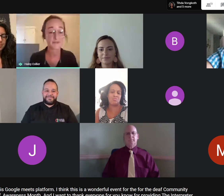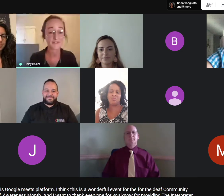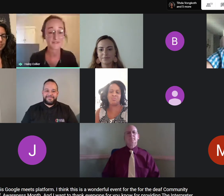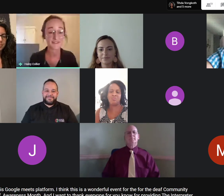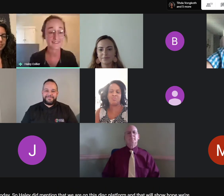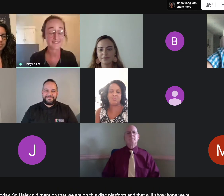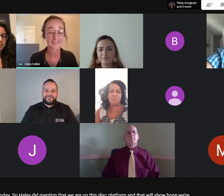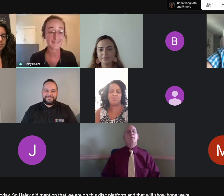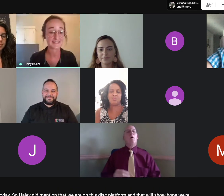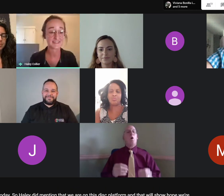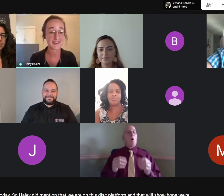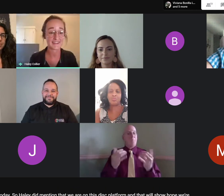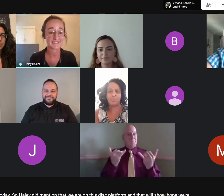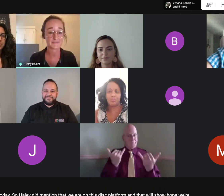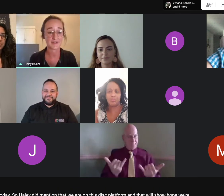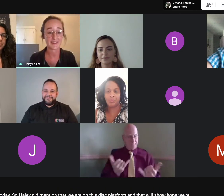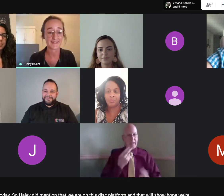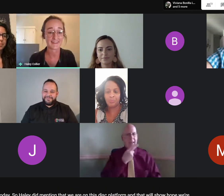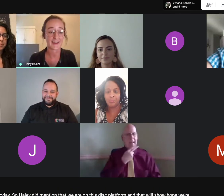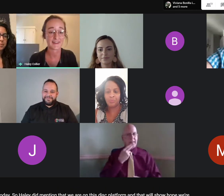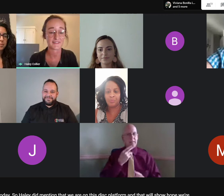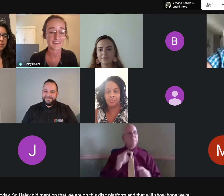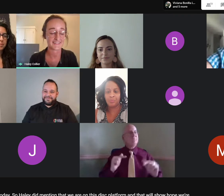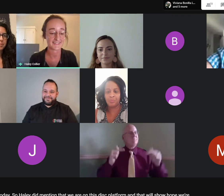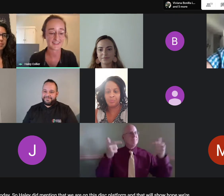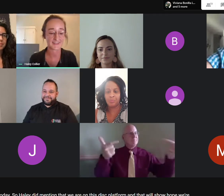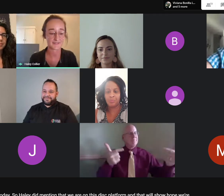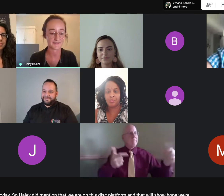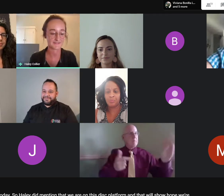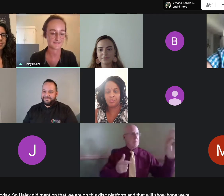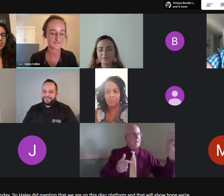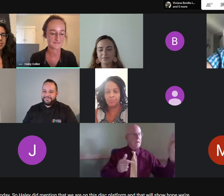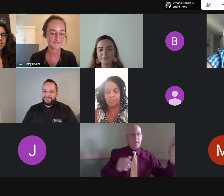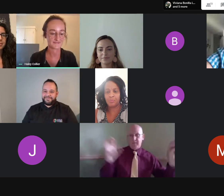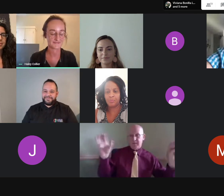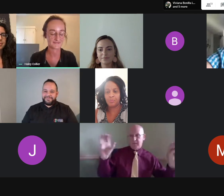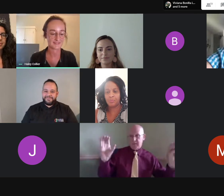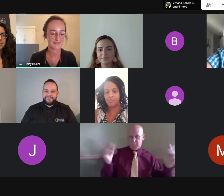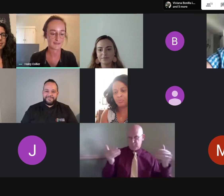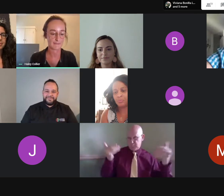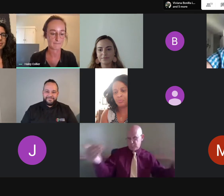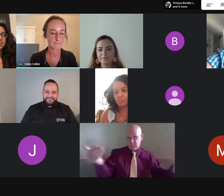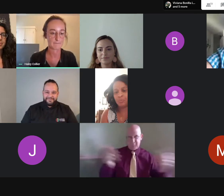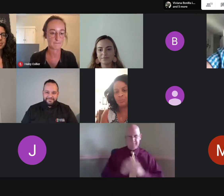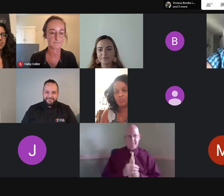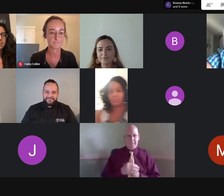And with that, we will give it to you guys, Mariela and Katarina. Thank you.